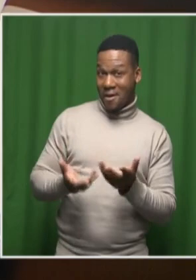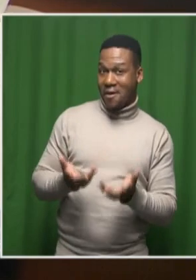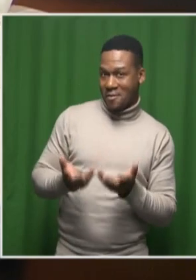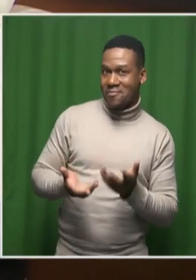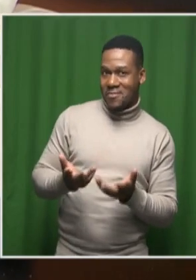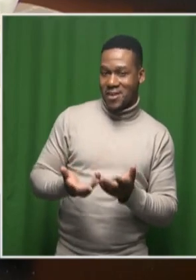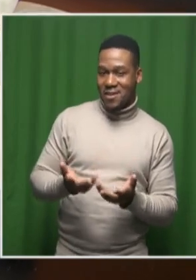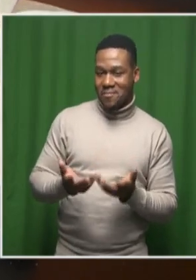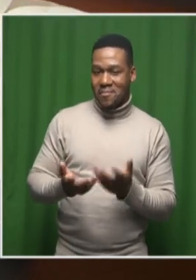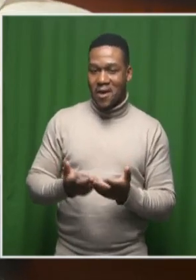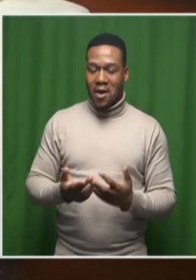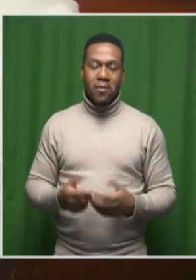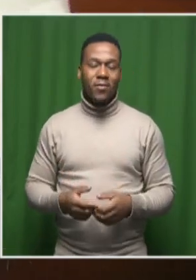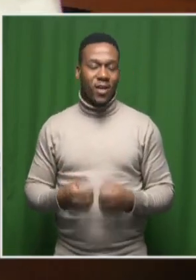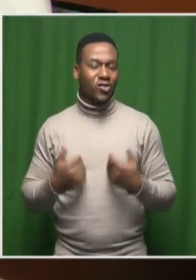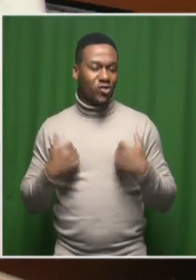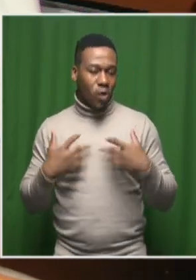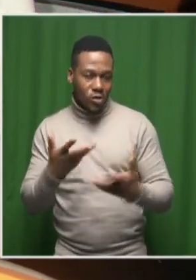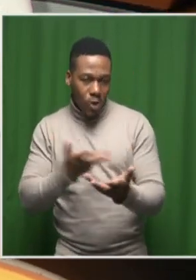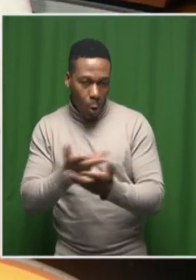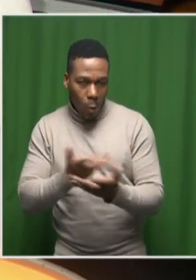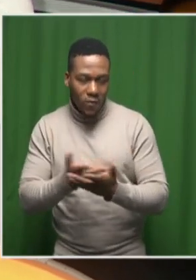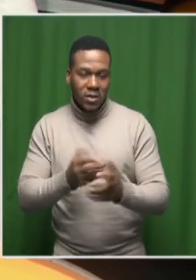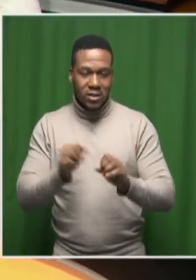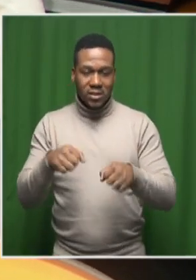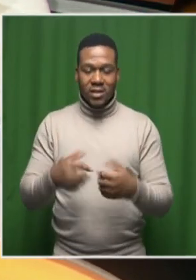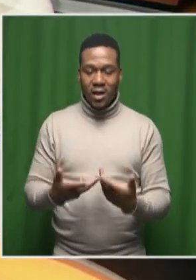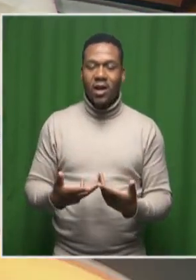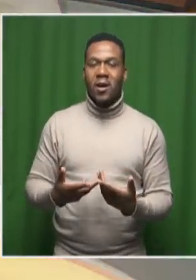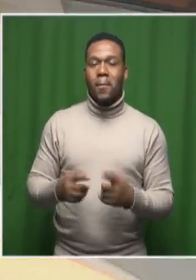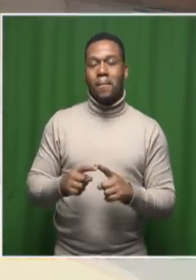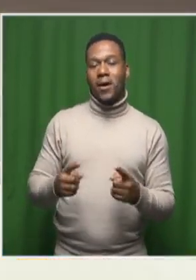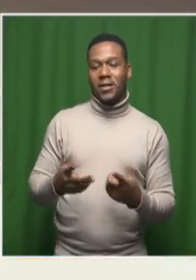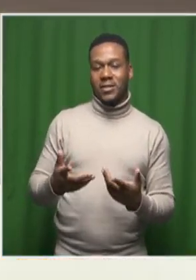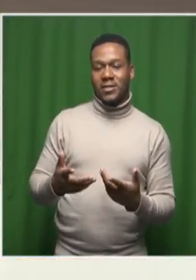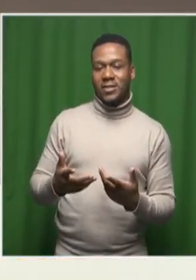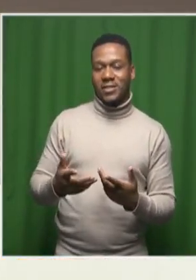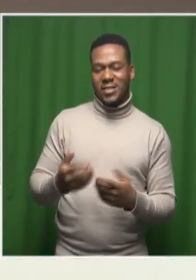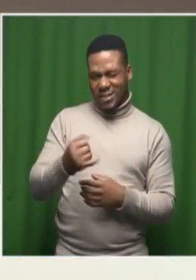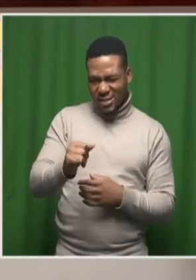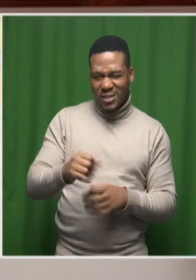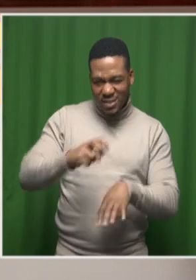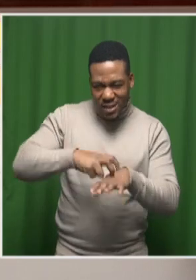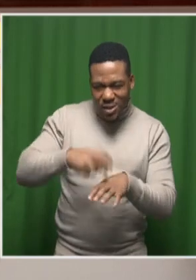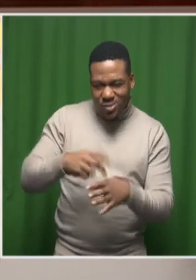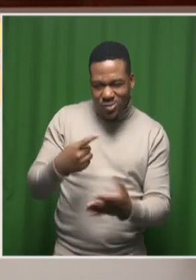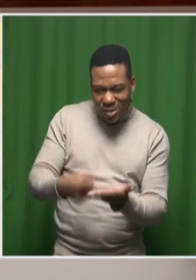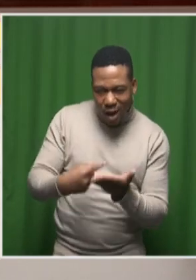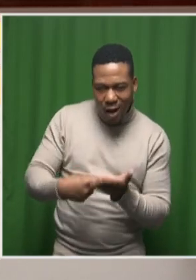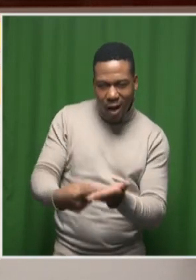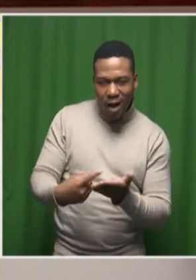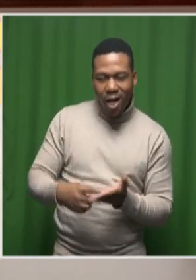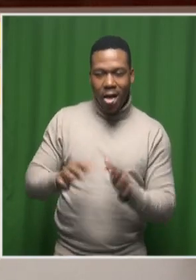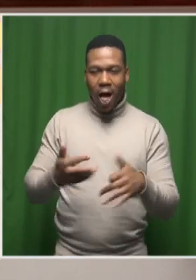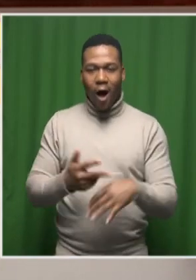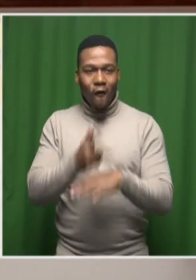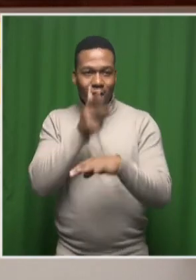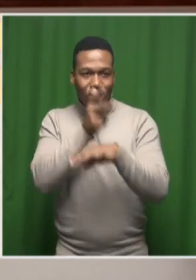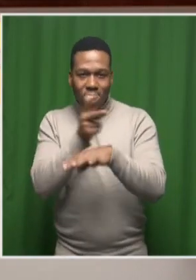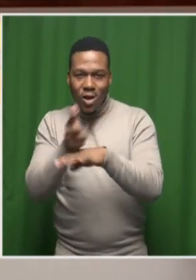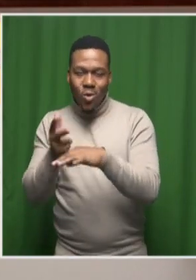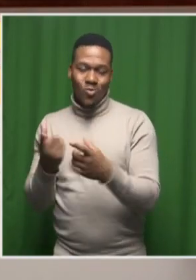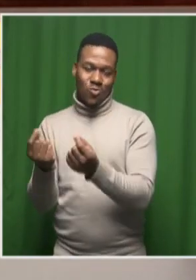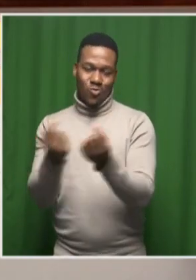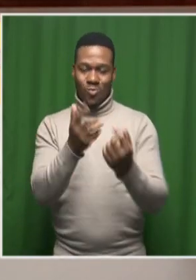we have started that conversation. Okay. And we still, I think, need to have a look at how it will actually visually look and